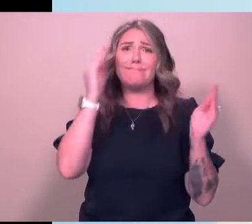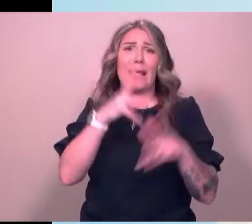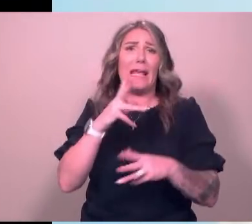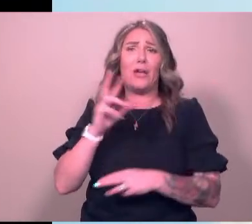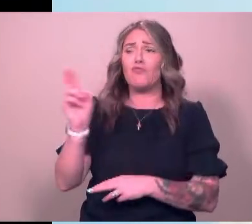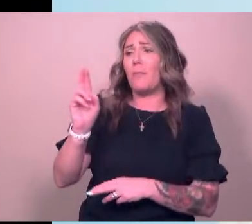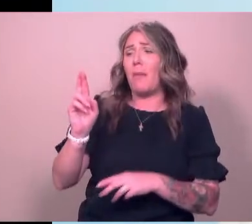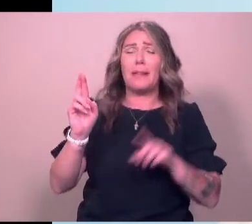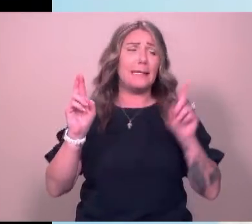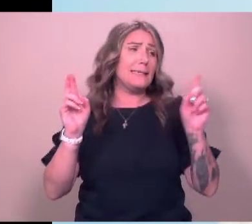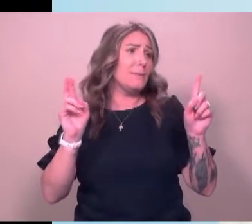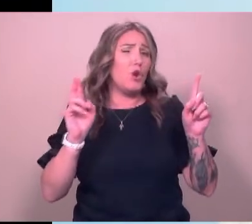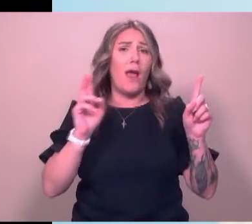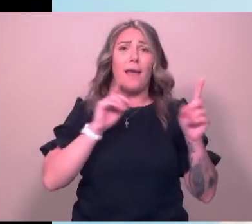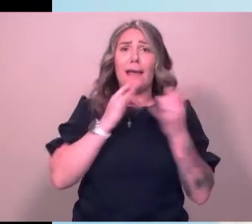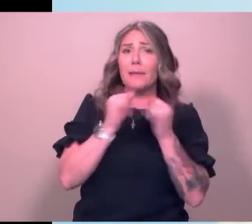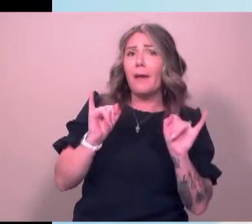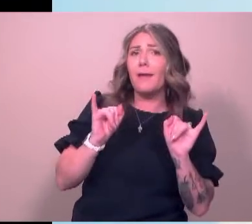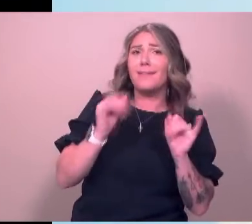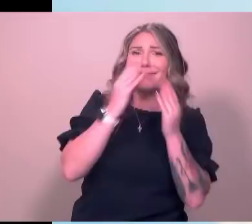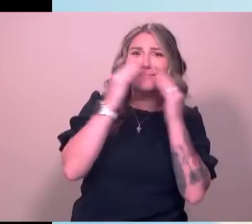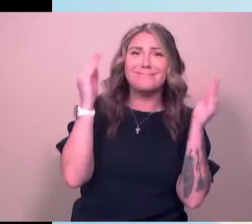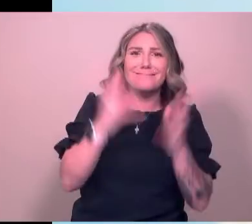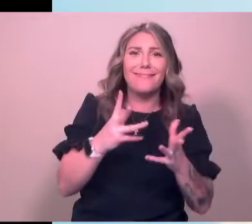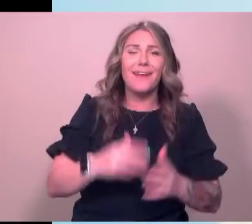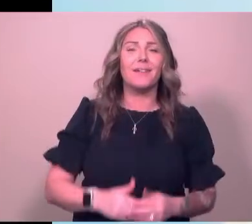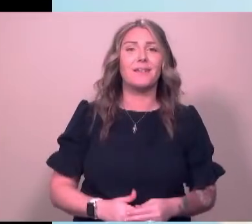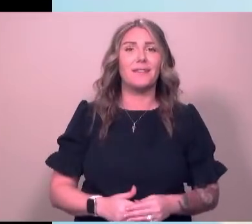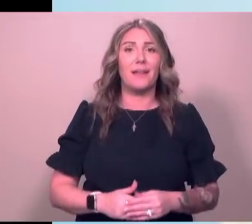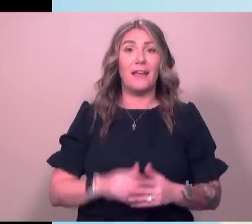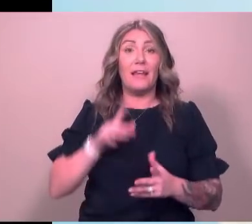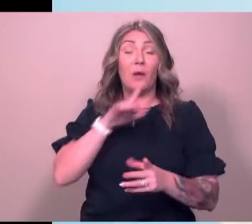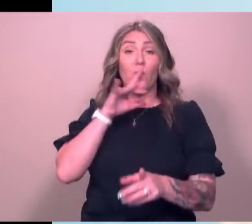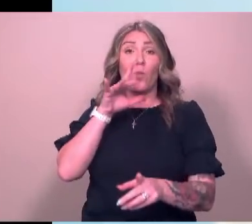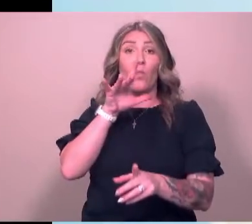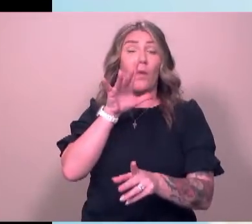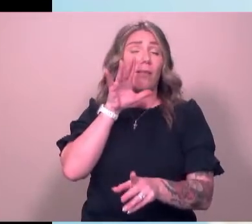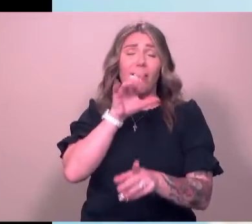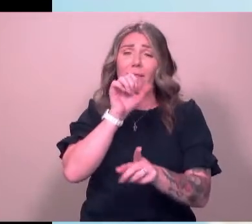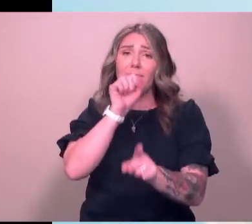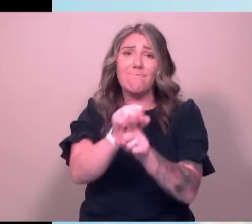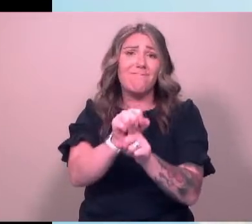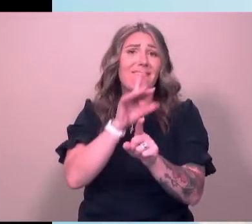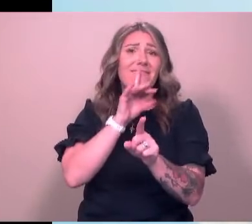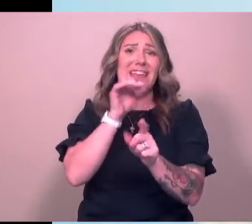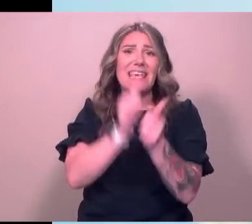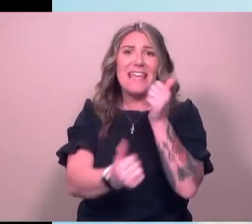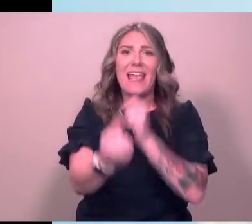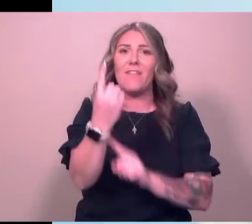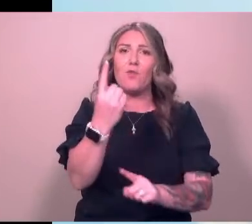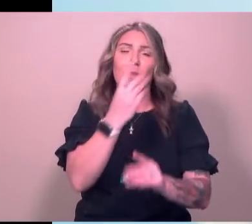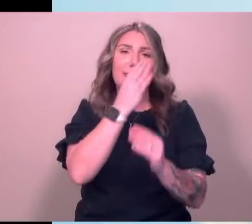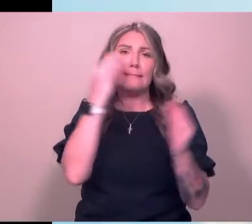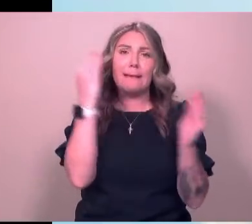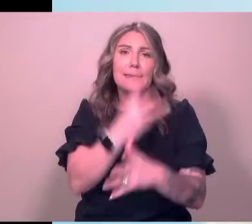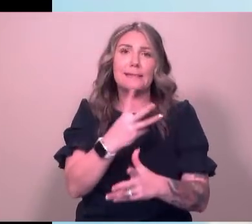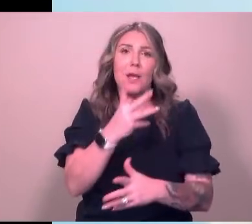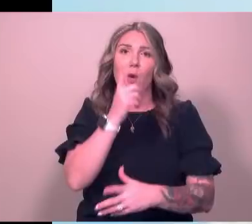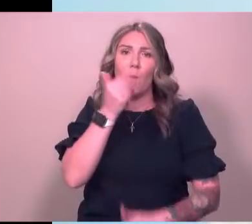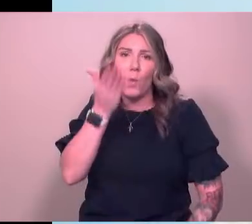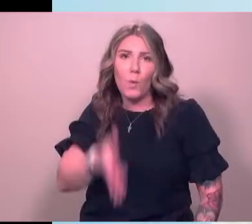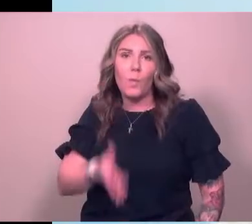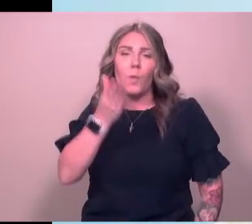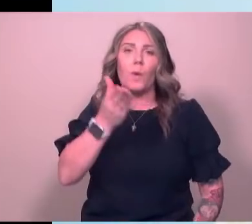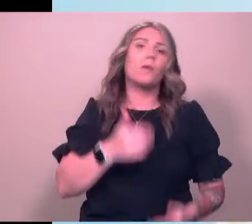Democrat, Independent. Doesn't care. It attacks people with impunity. And the only way we